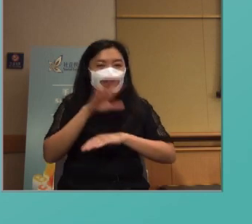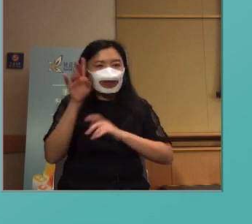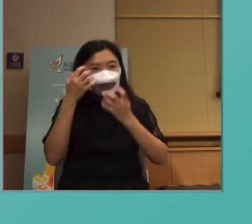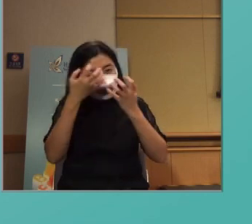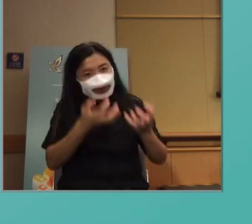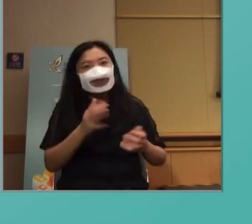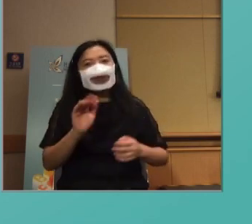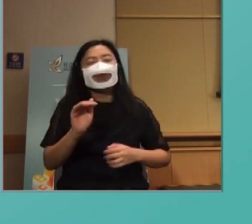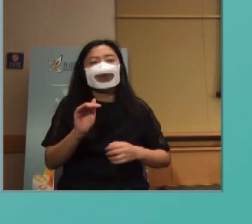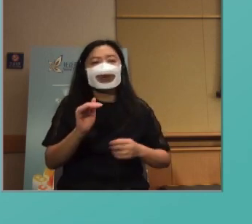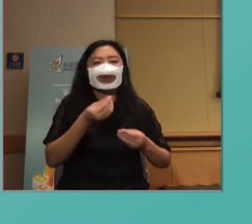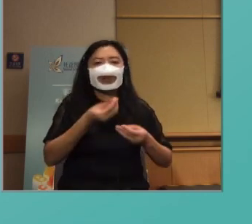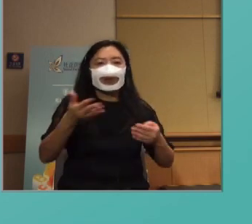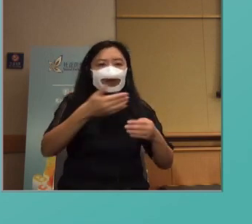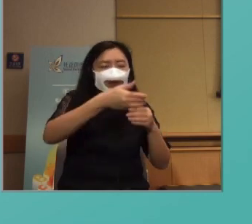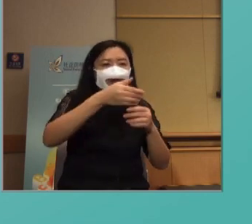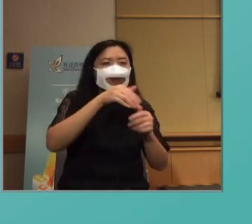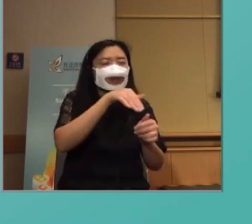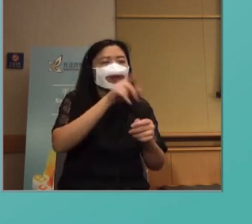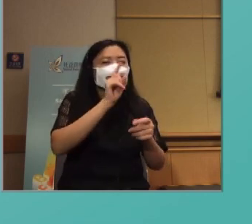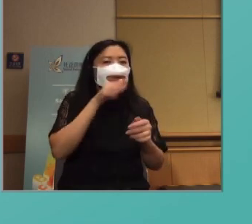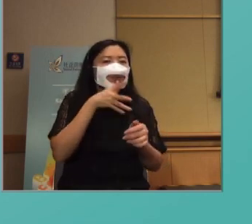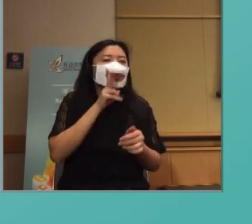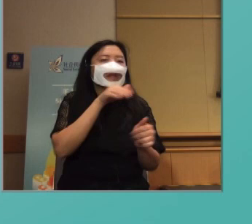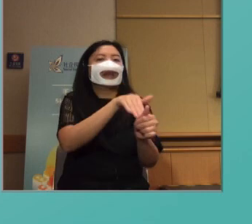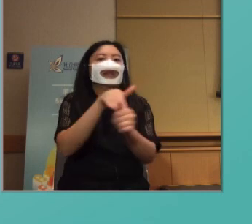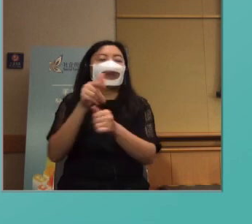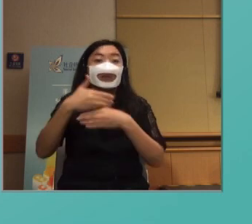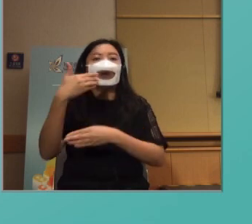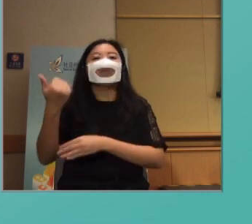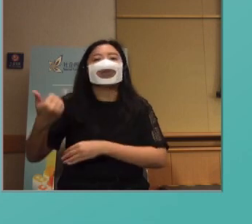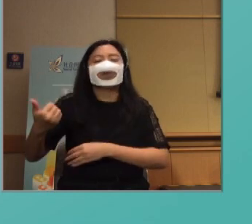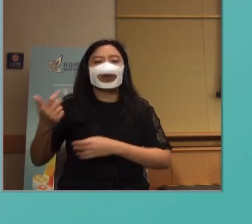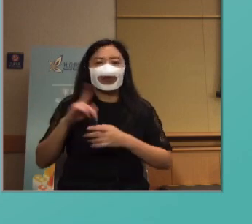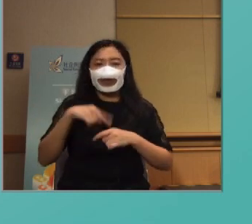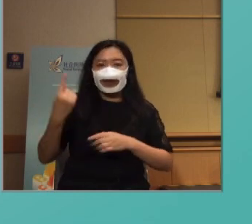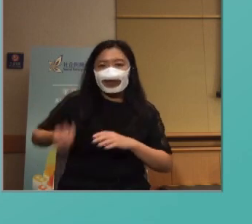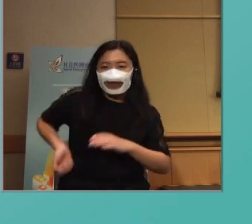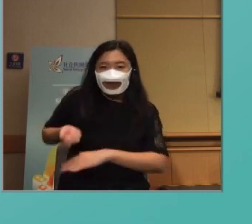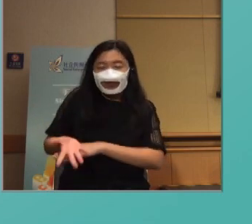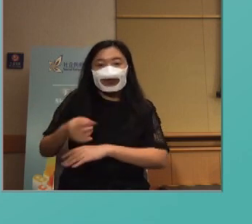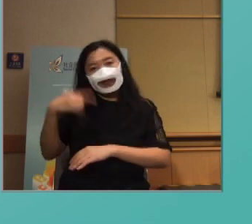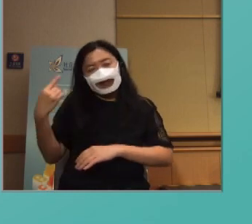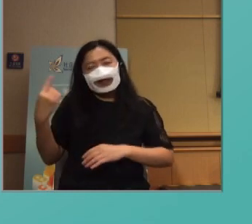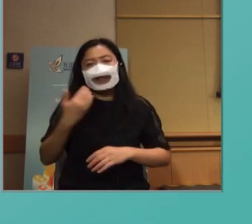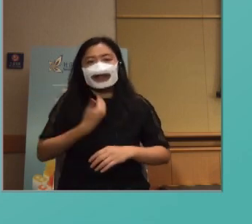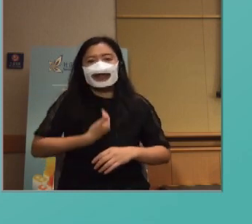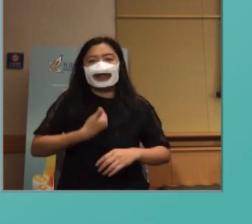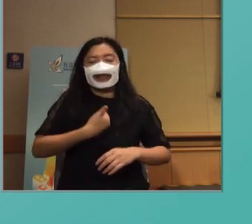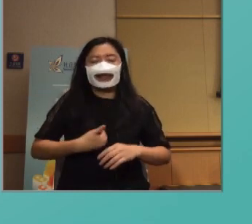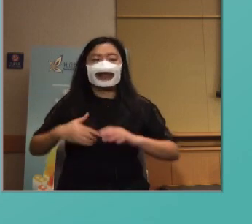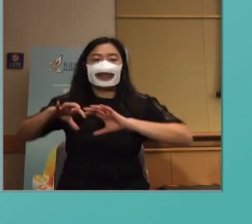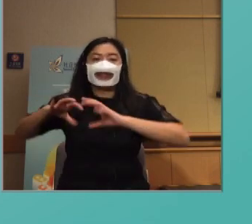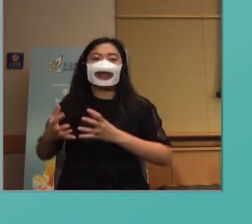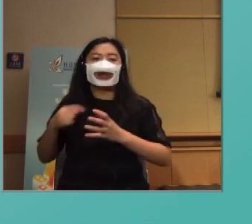The fund will provide business development opportunity across the growing network of Sandbox as well, Animoca Brand and also